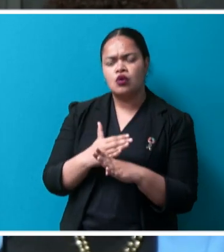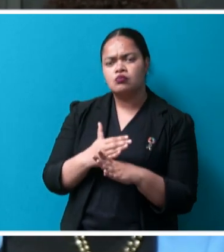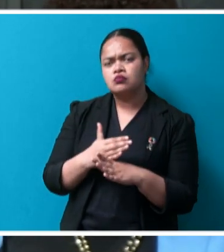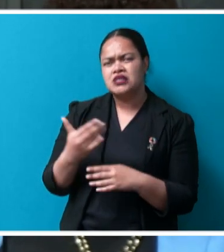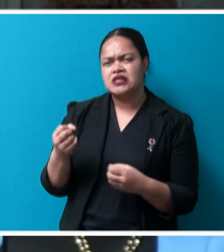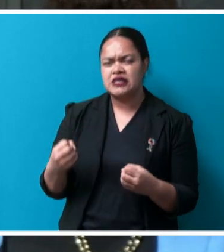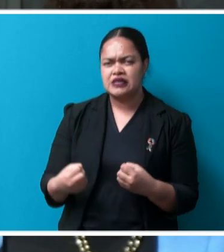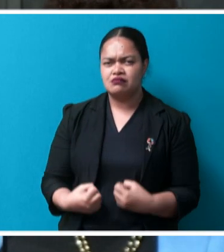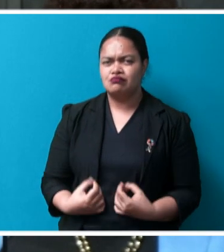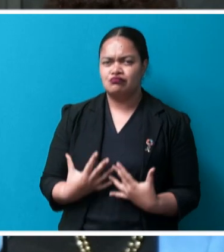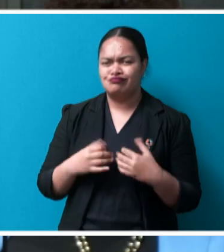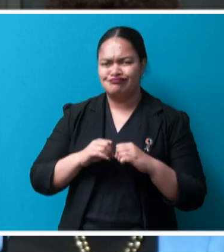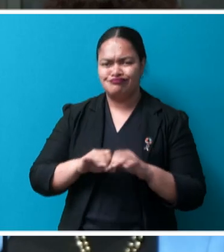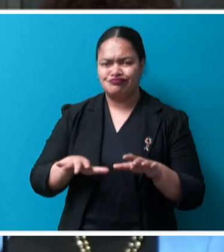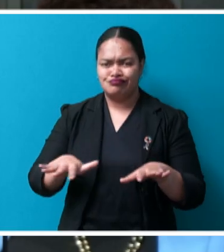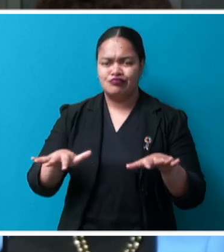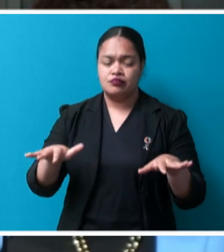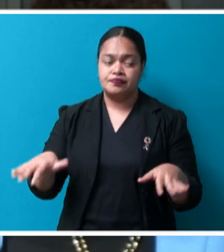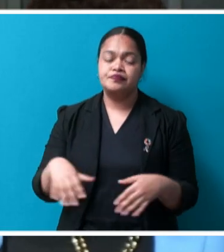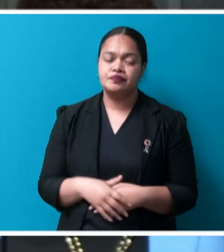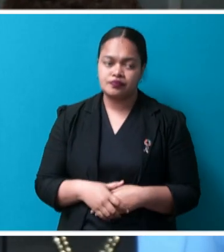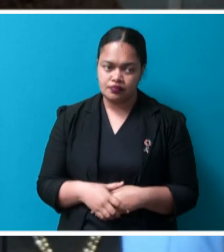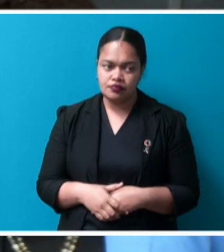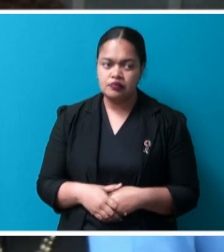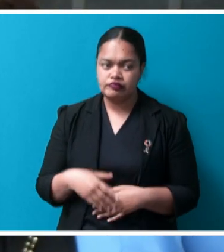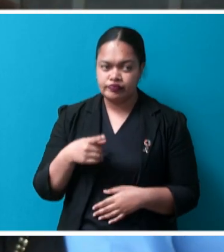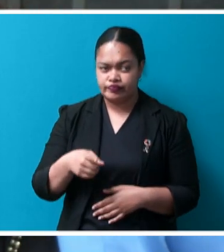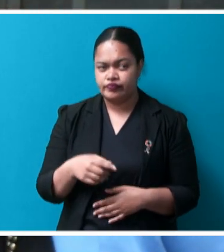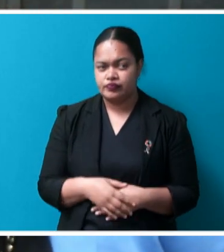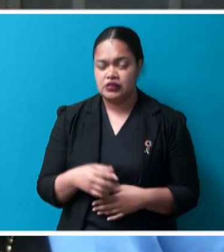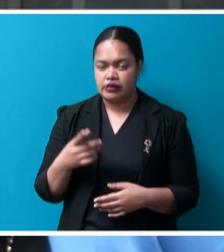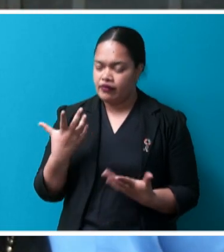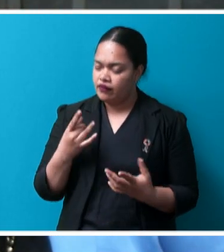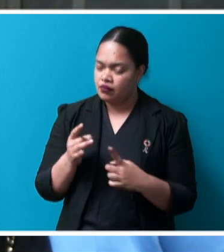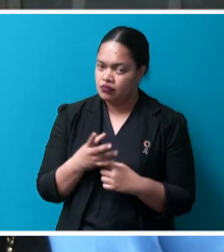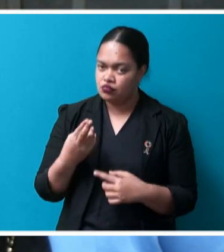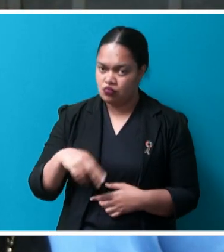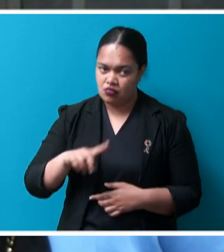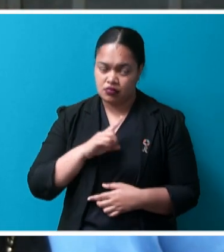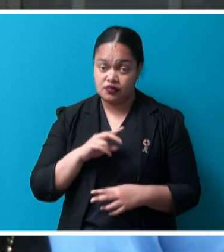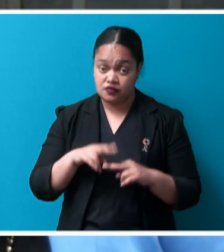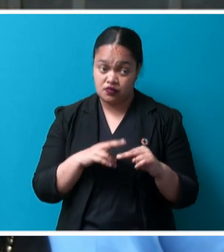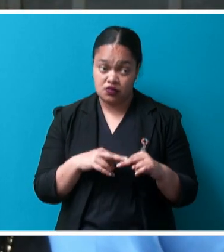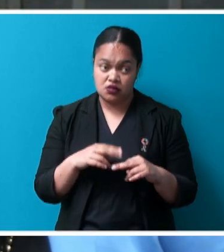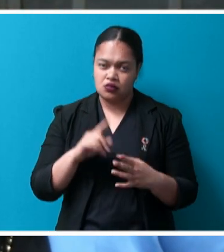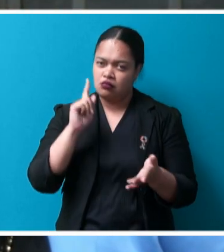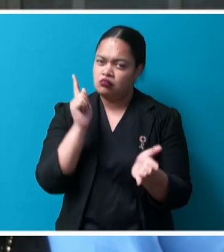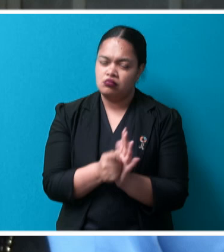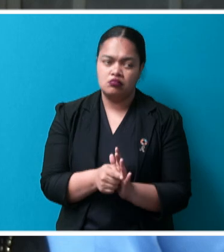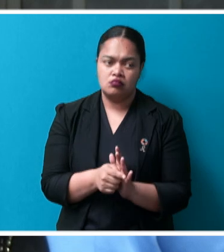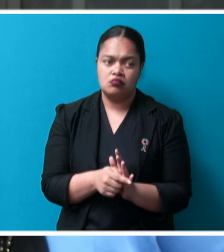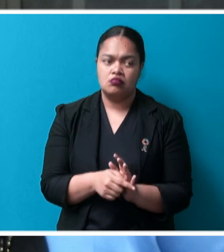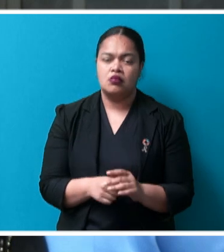And here I want to highlight one of the most promising tools now available to us. Fiji has moved quickly to introduce